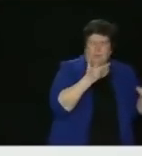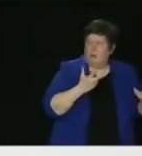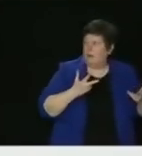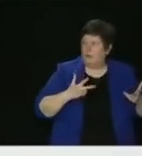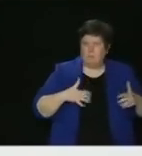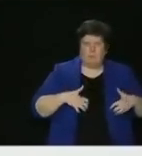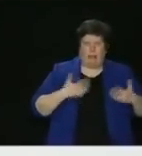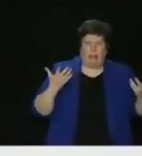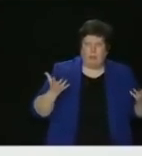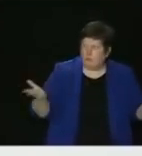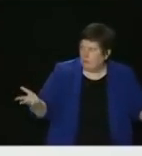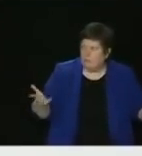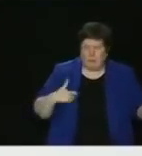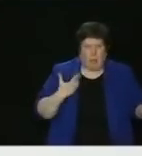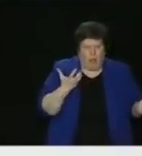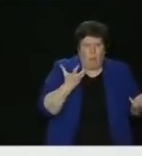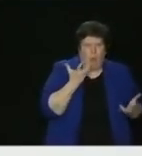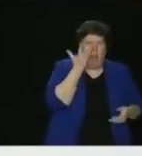of that.